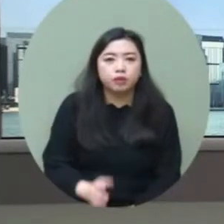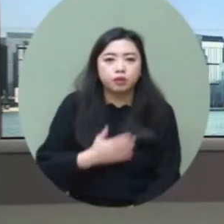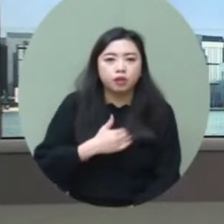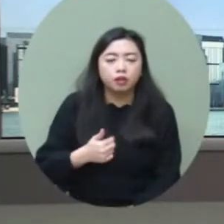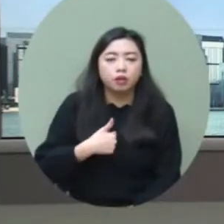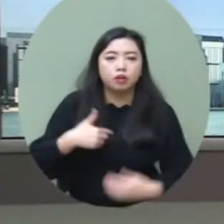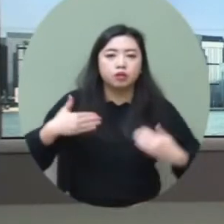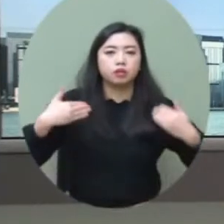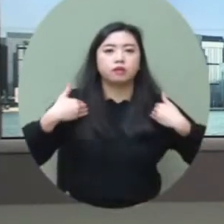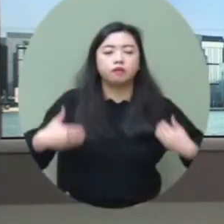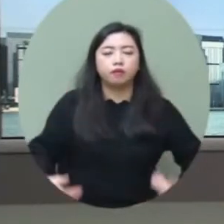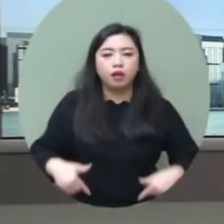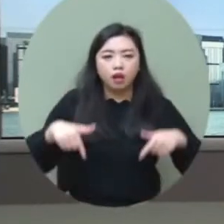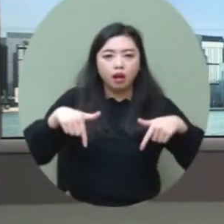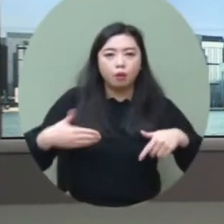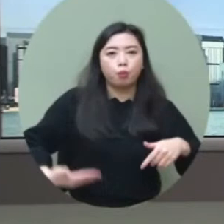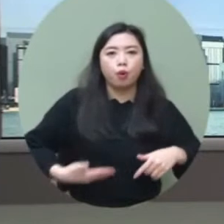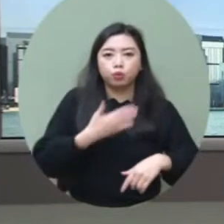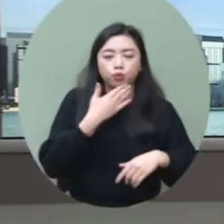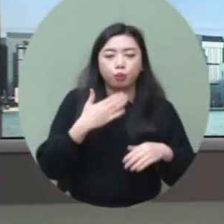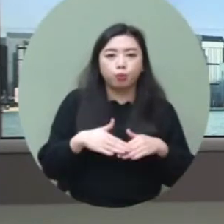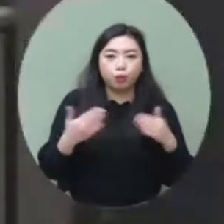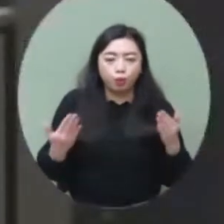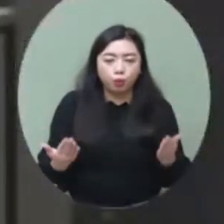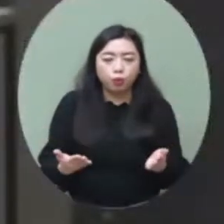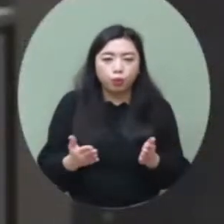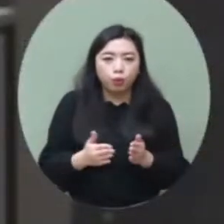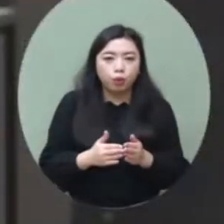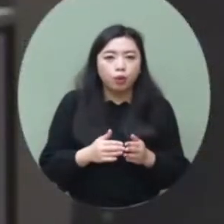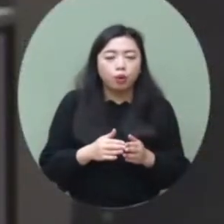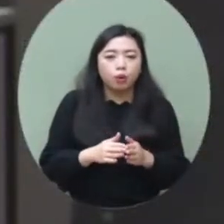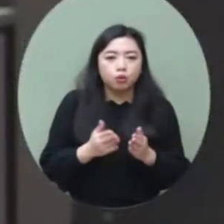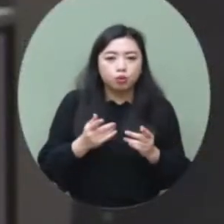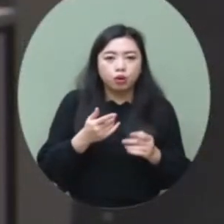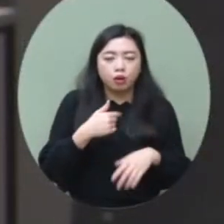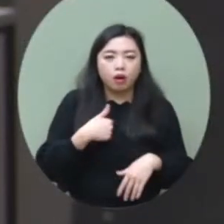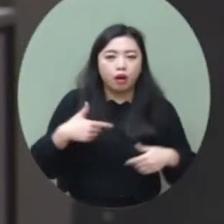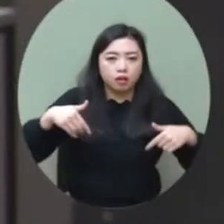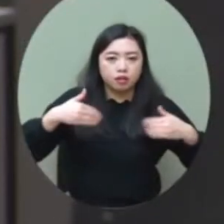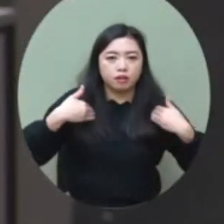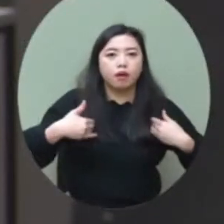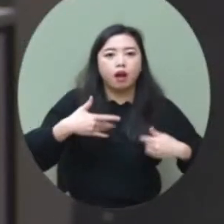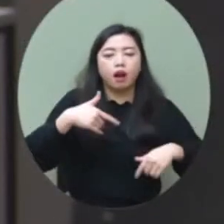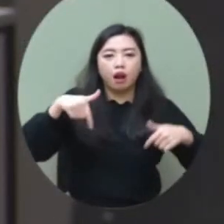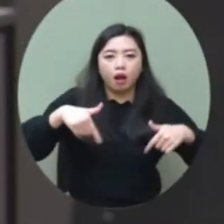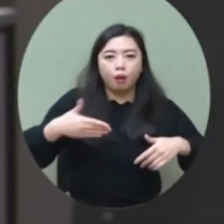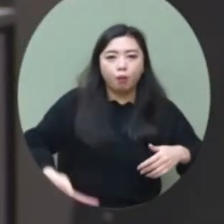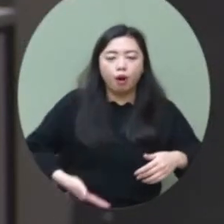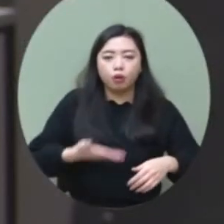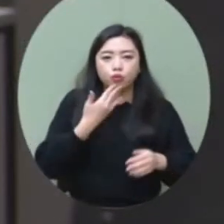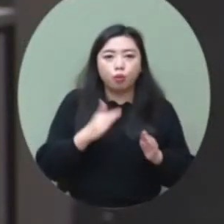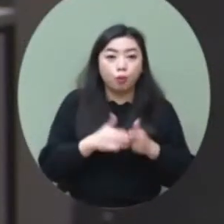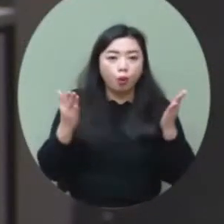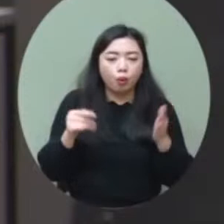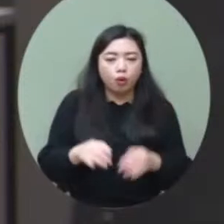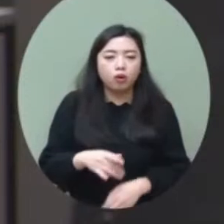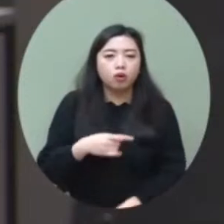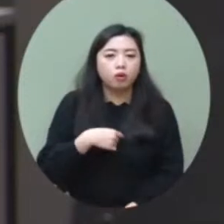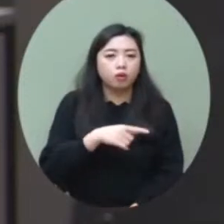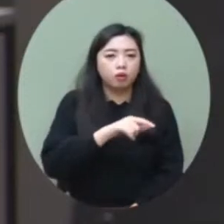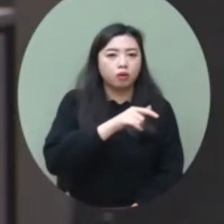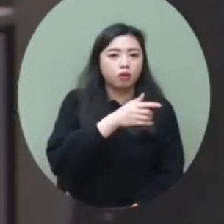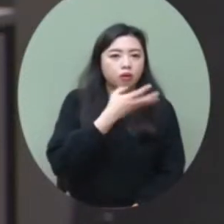So can we know whether the 3 young children who died recently after contracting COVID-19 were infected with